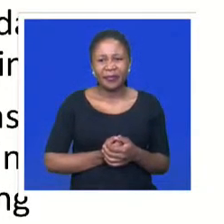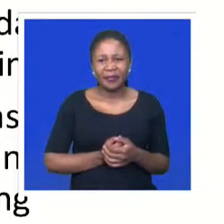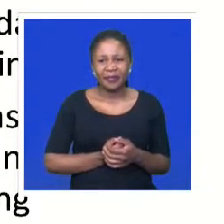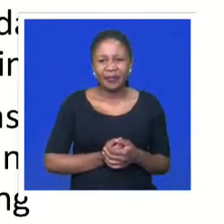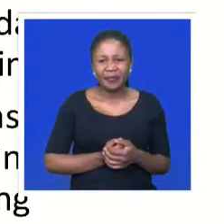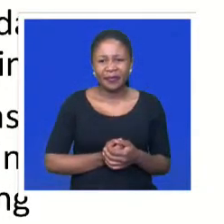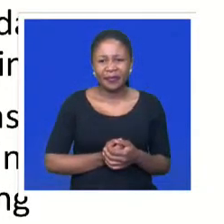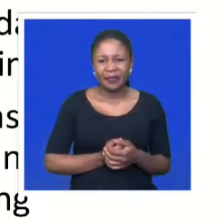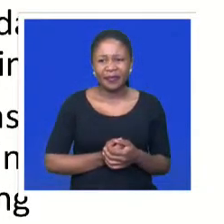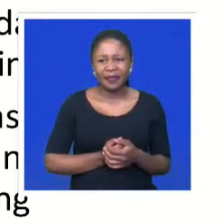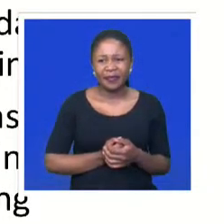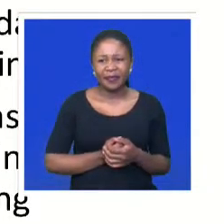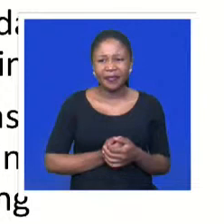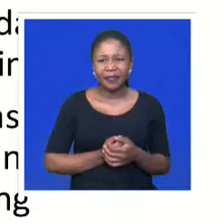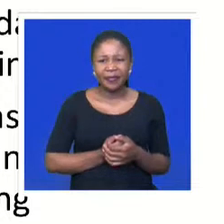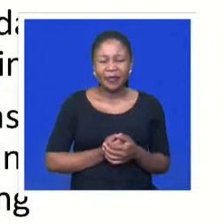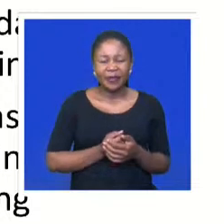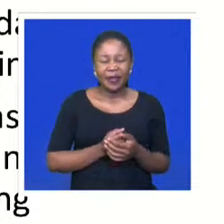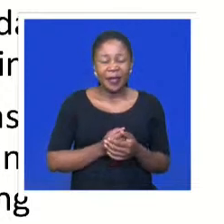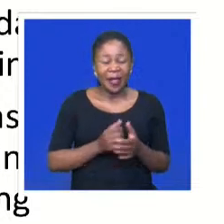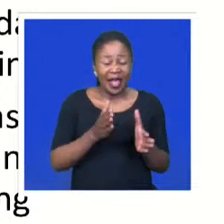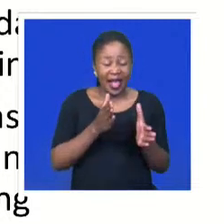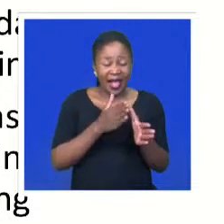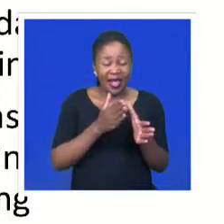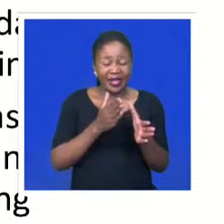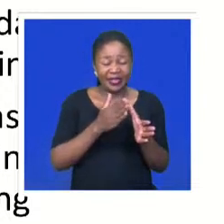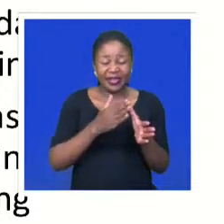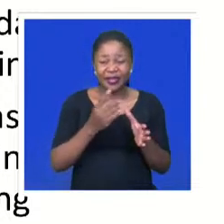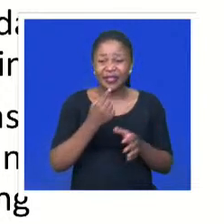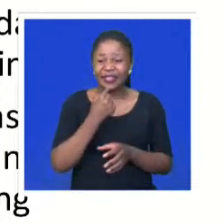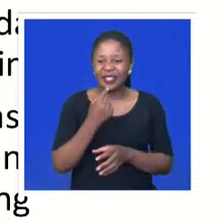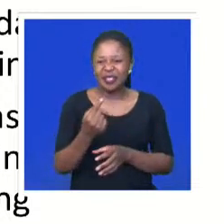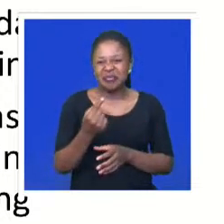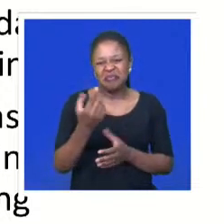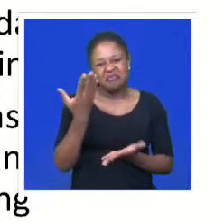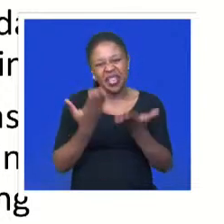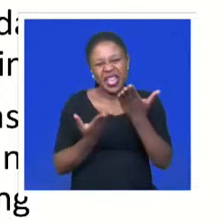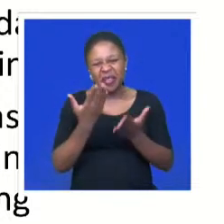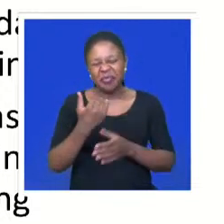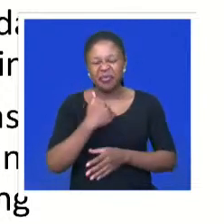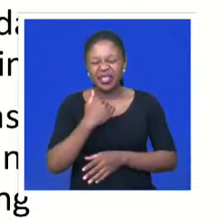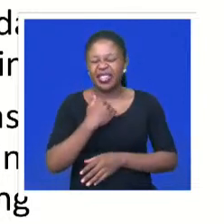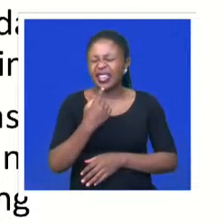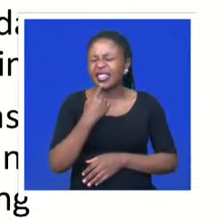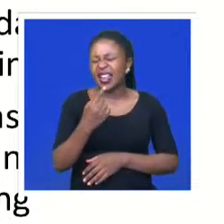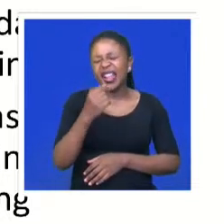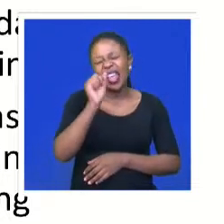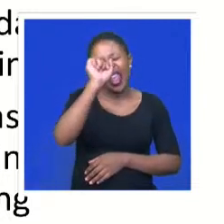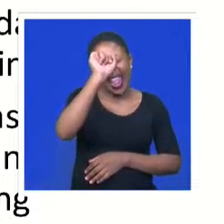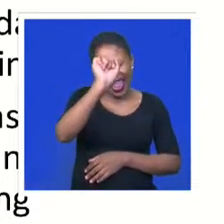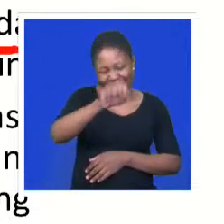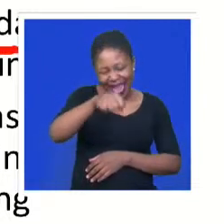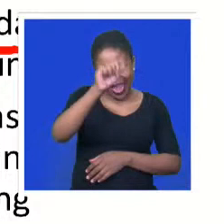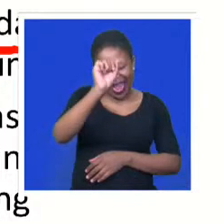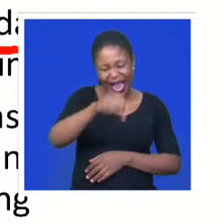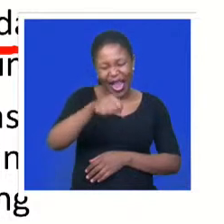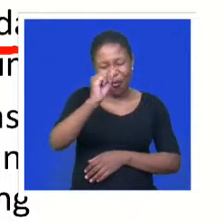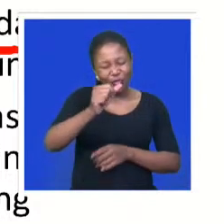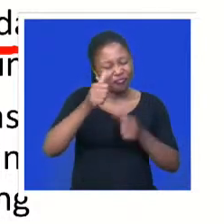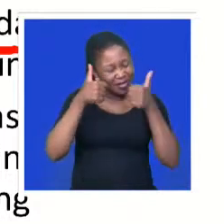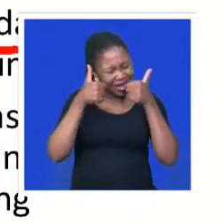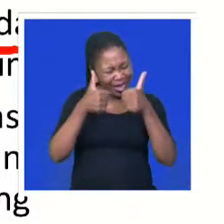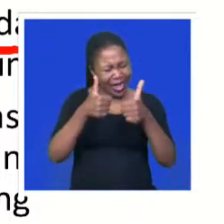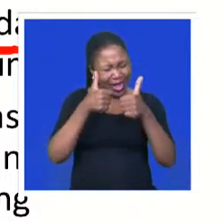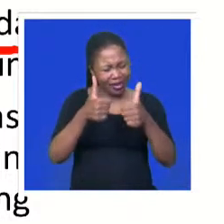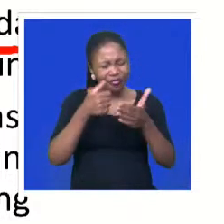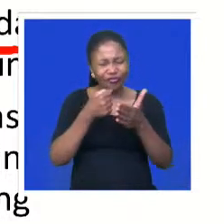Lena. One could say yes, God was justified to create man on last day of